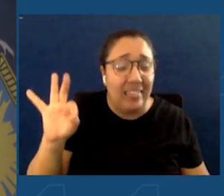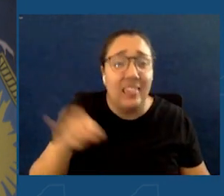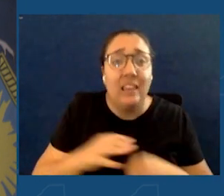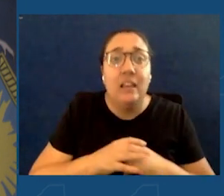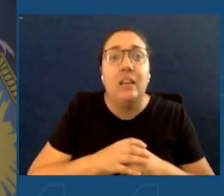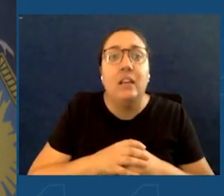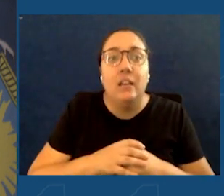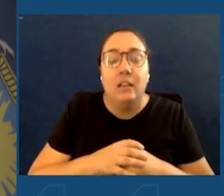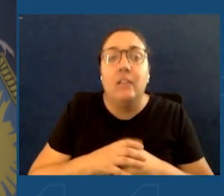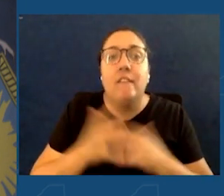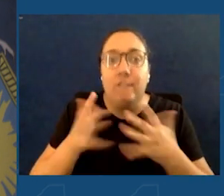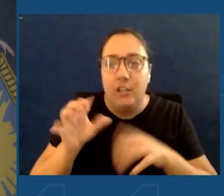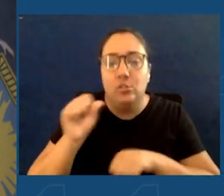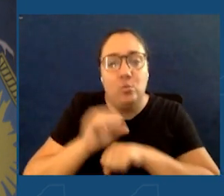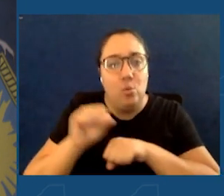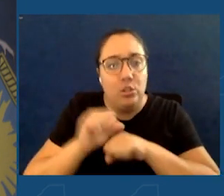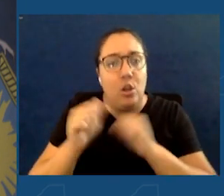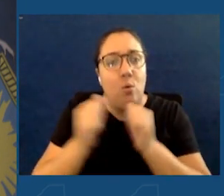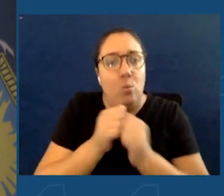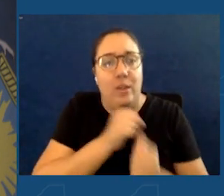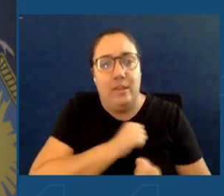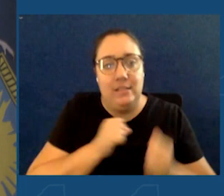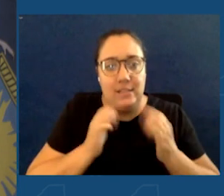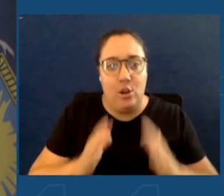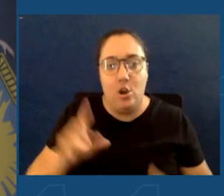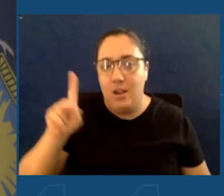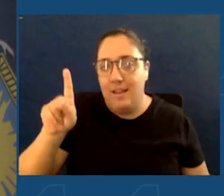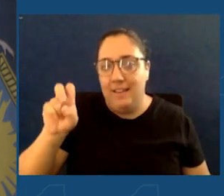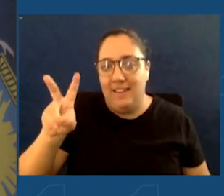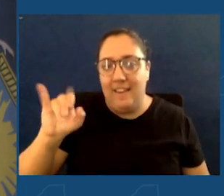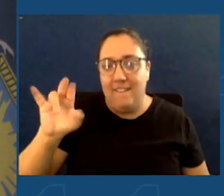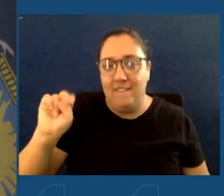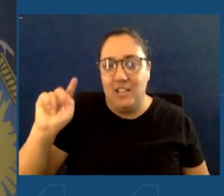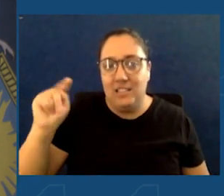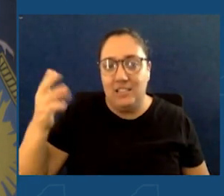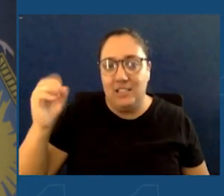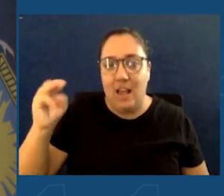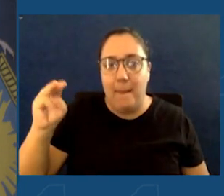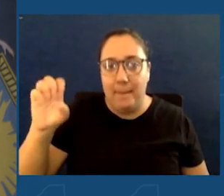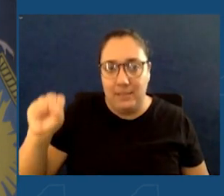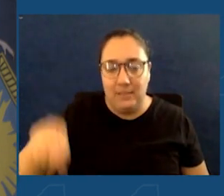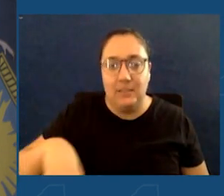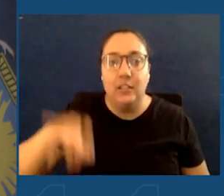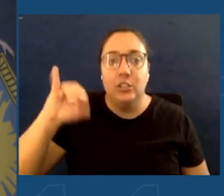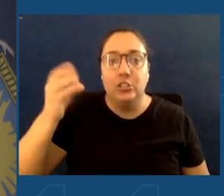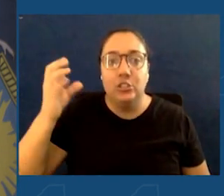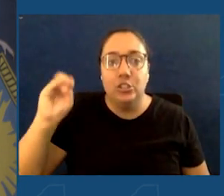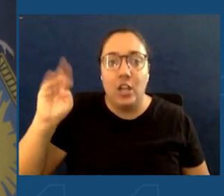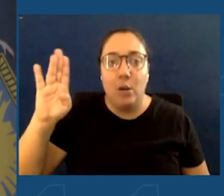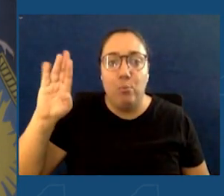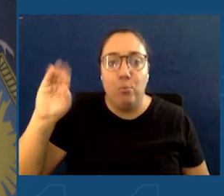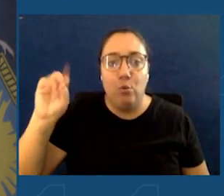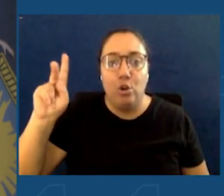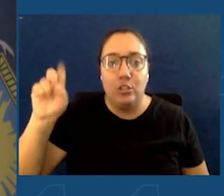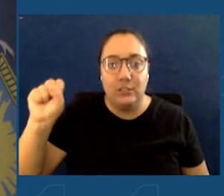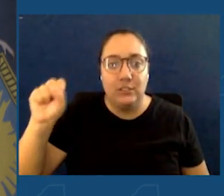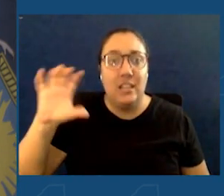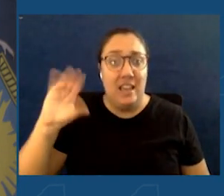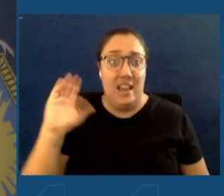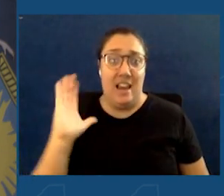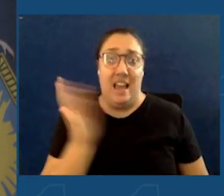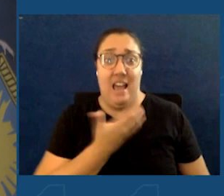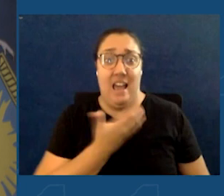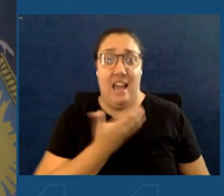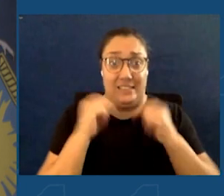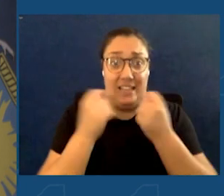way with Senators Kevin Thomas, Senator John Brooks, and our entire team to make sure that offenses that